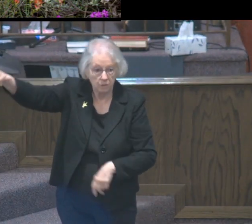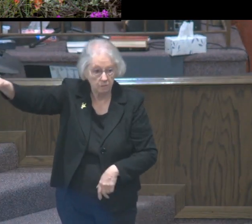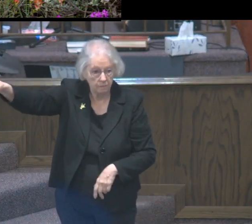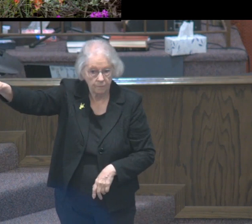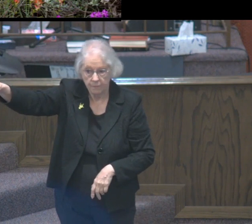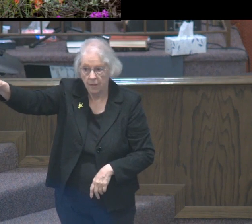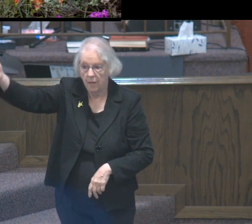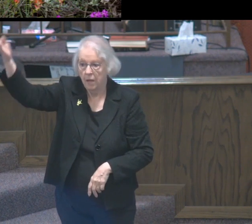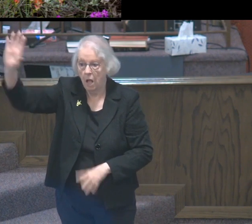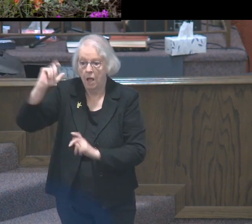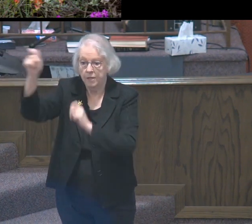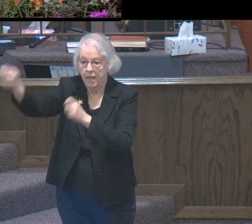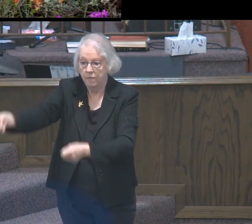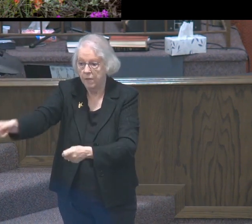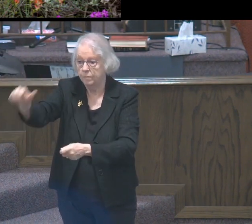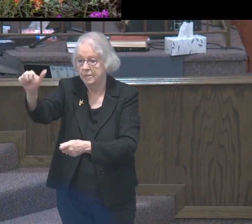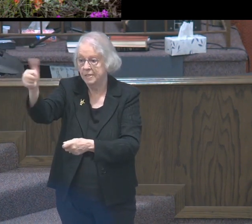Jesus' actions.